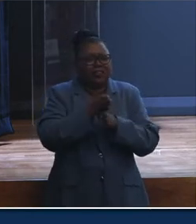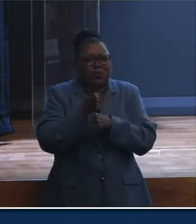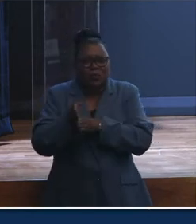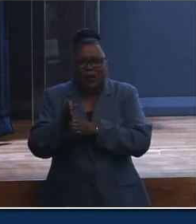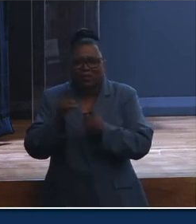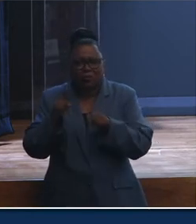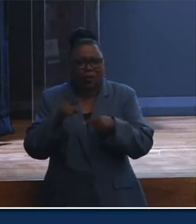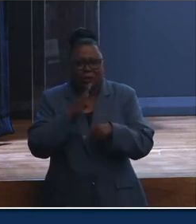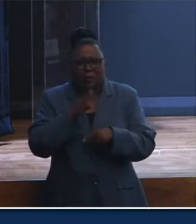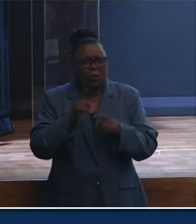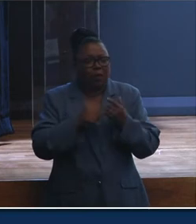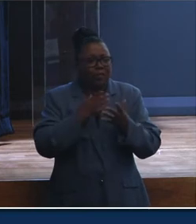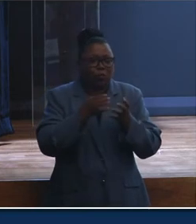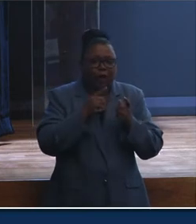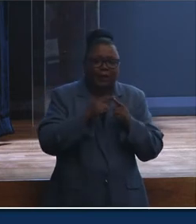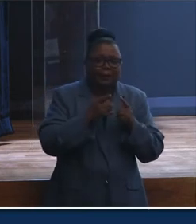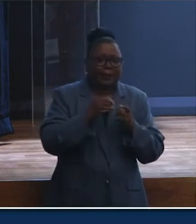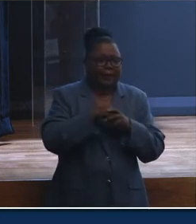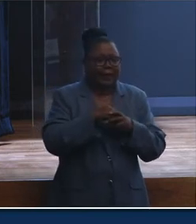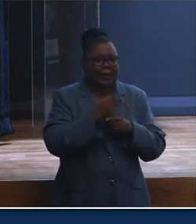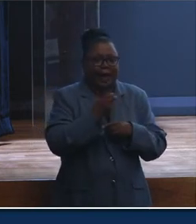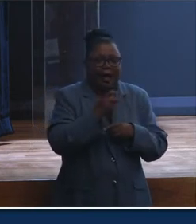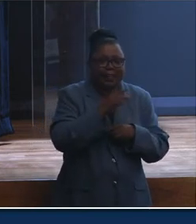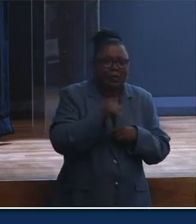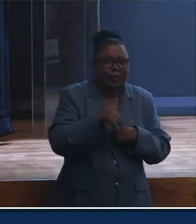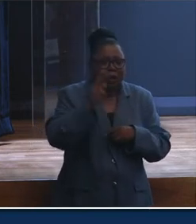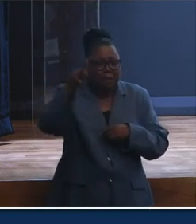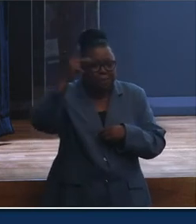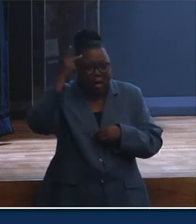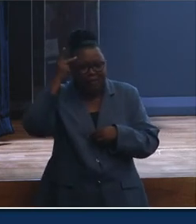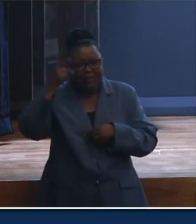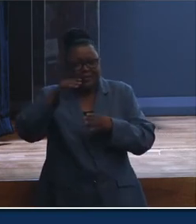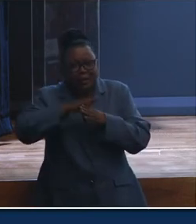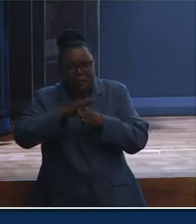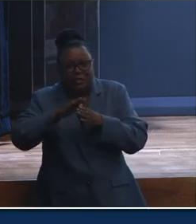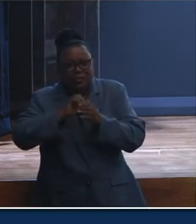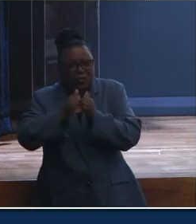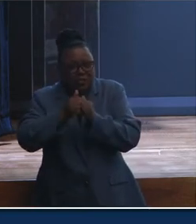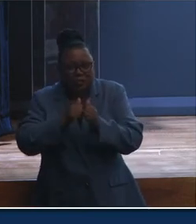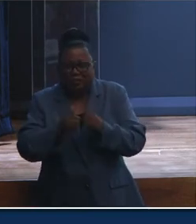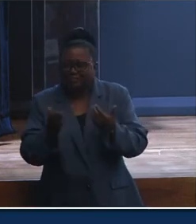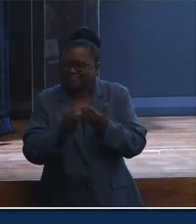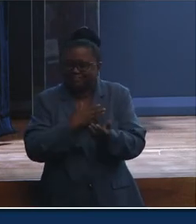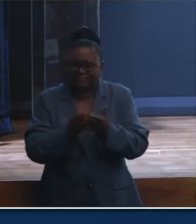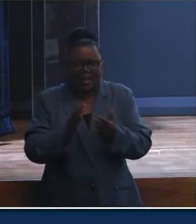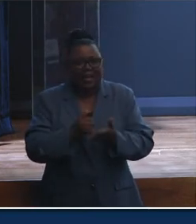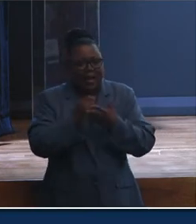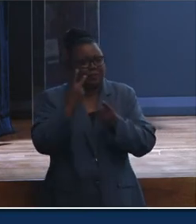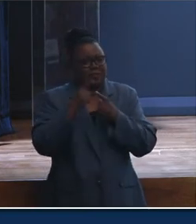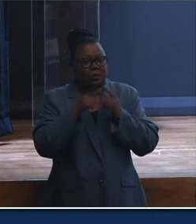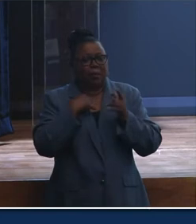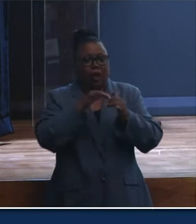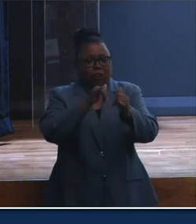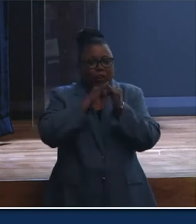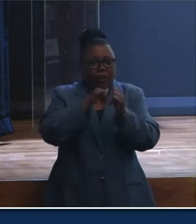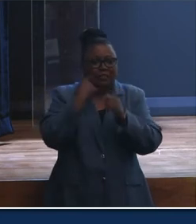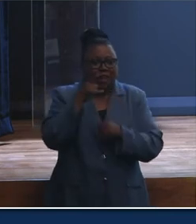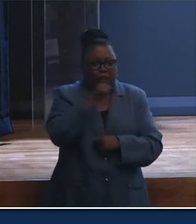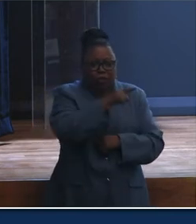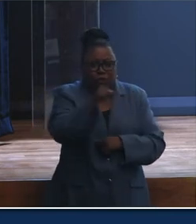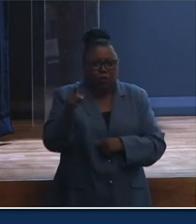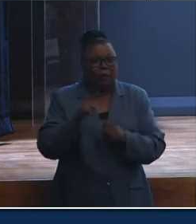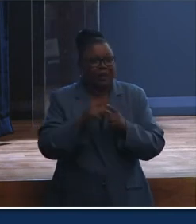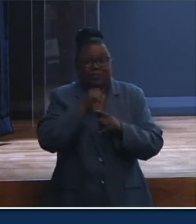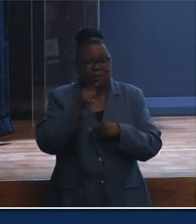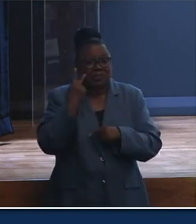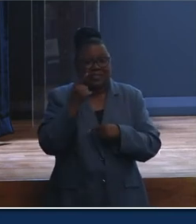is going to be, whether you want to be in Hollywood or politics or business or sports, it helps to see somebody that looks like you, because